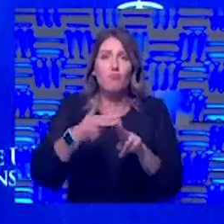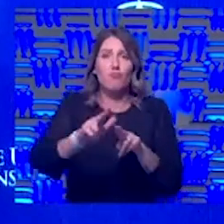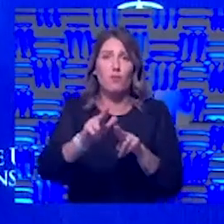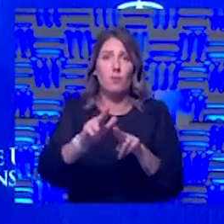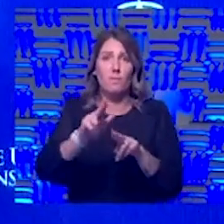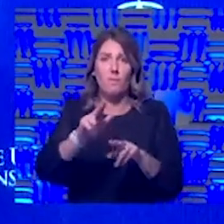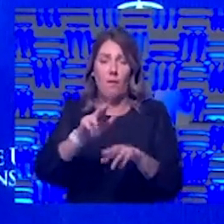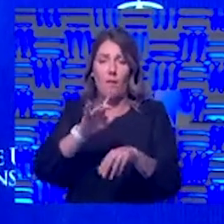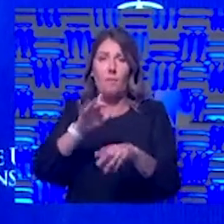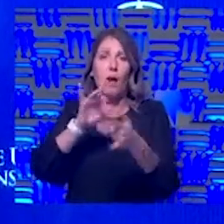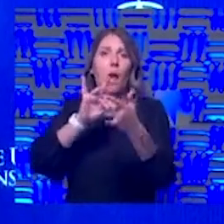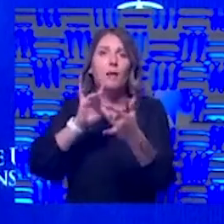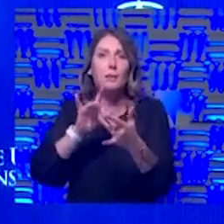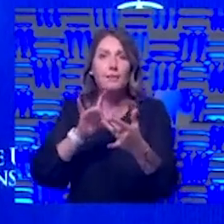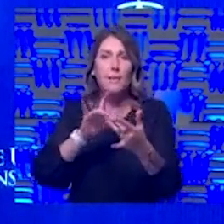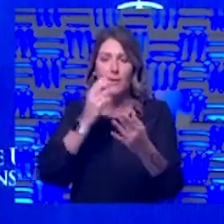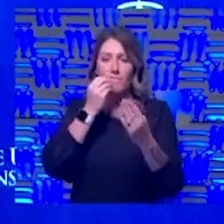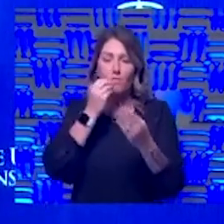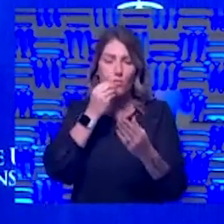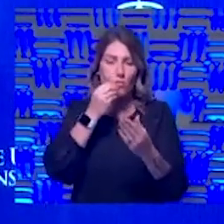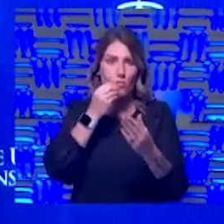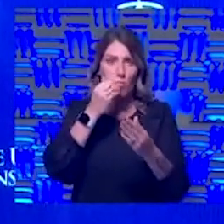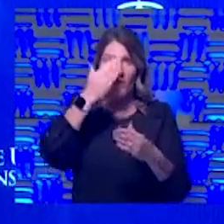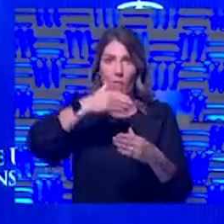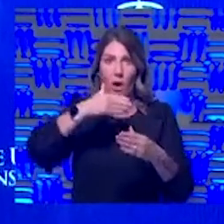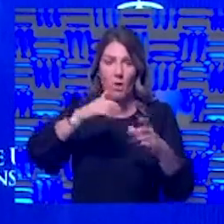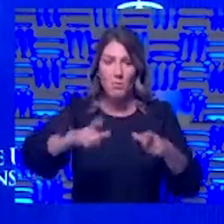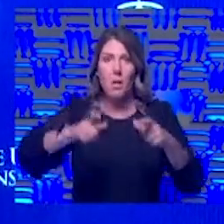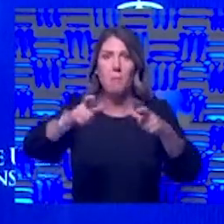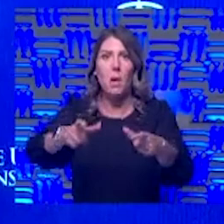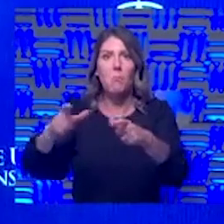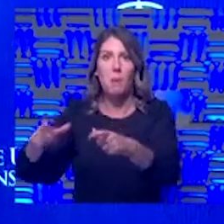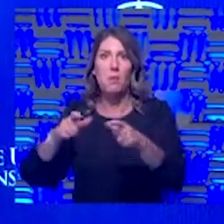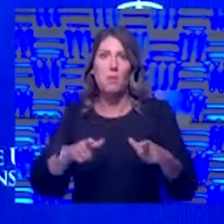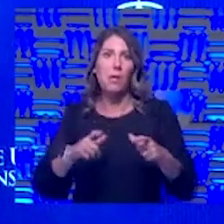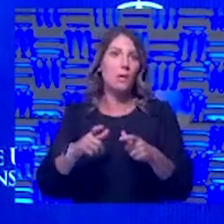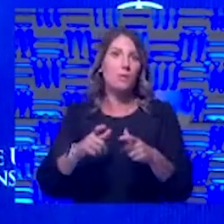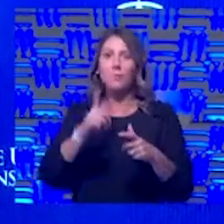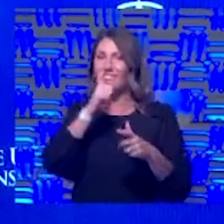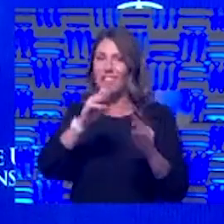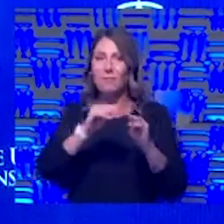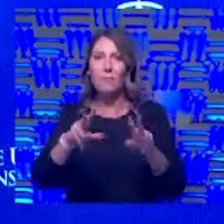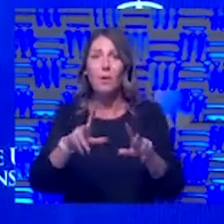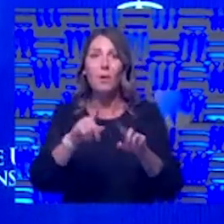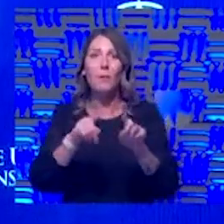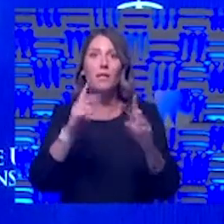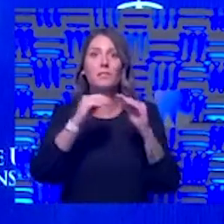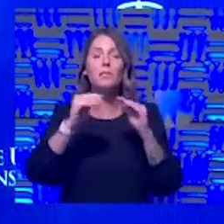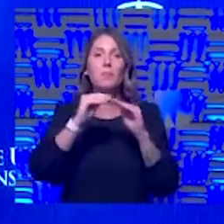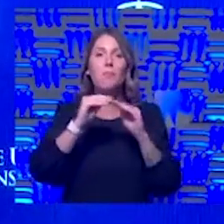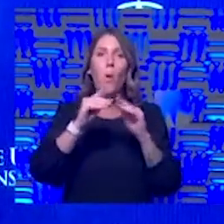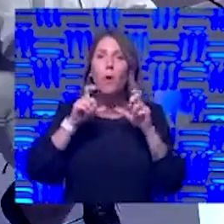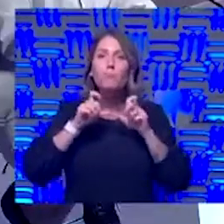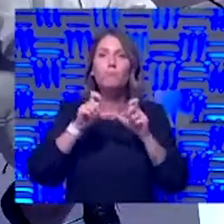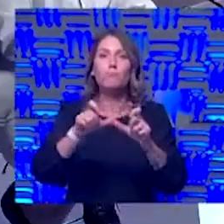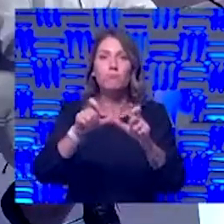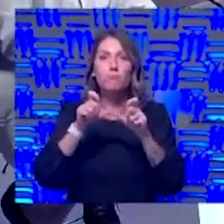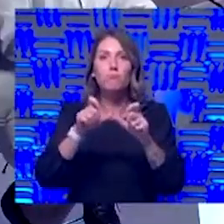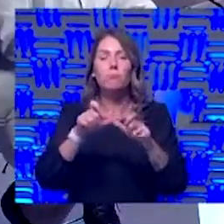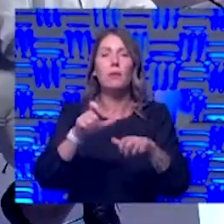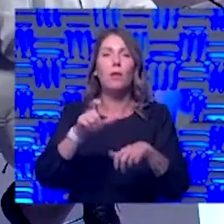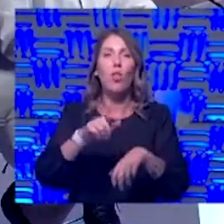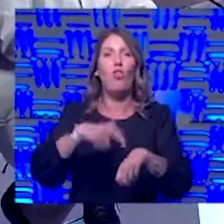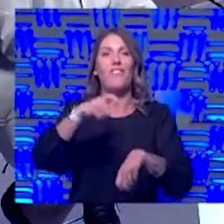front of you, and I'm putting food in front of you, that's a brief contact. That's probably not going to do it. Mm-hmm. It's a more prolonged contact. For a long period of